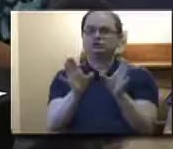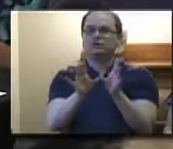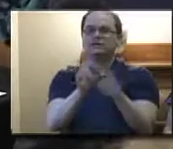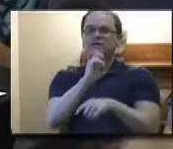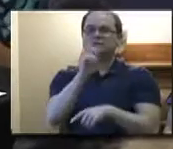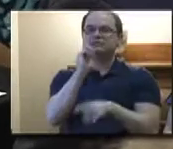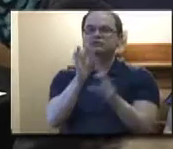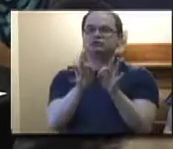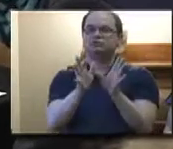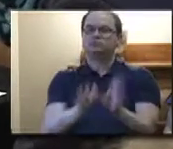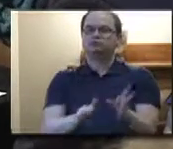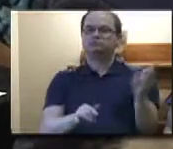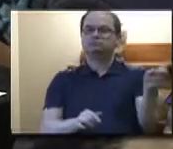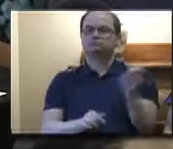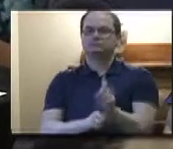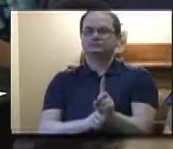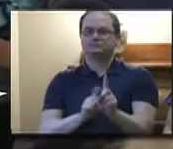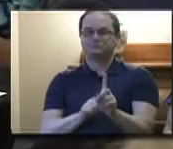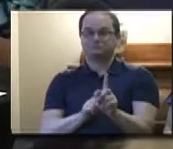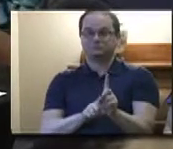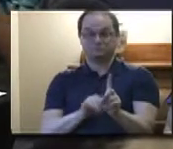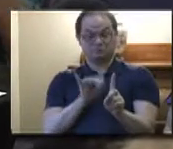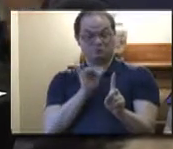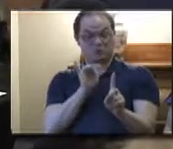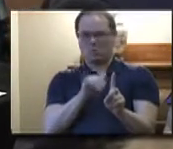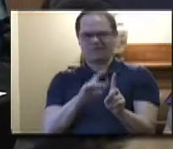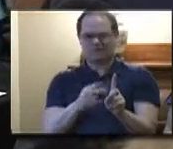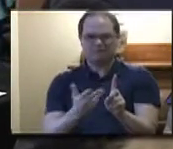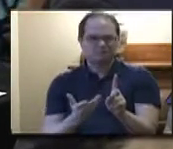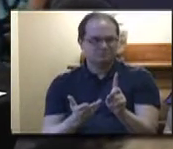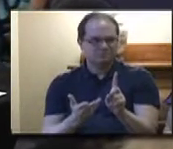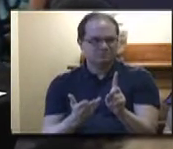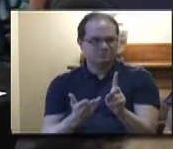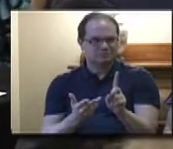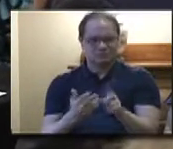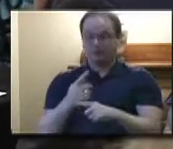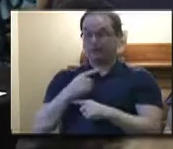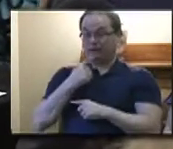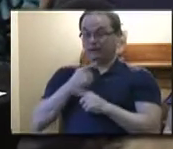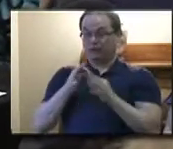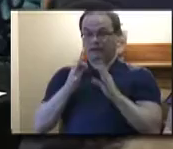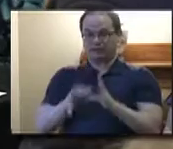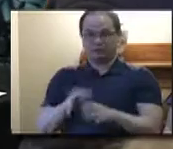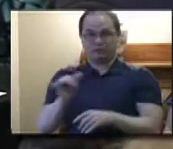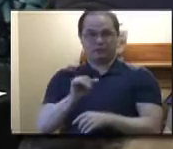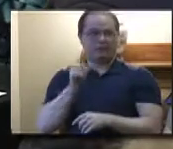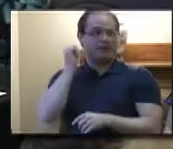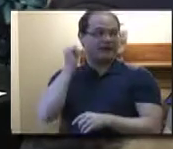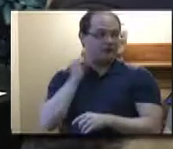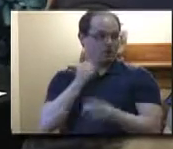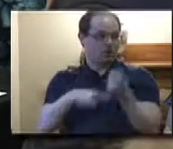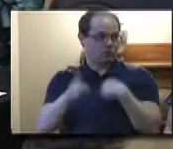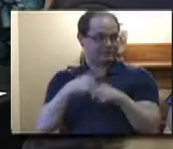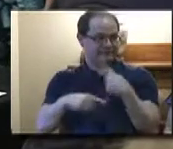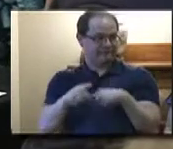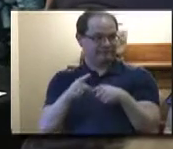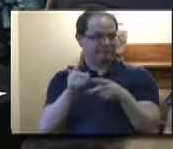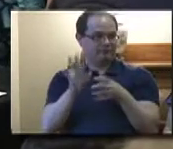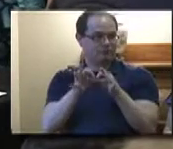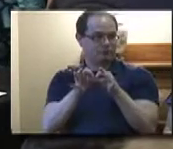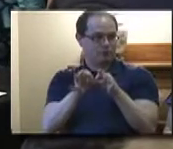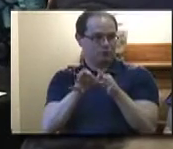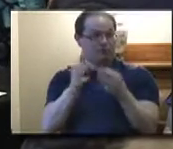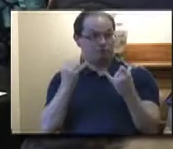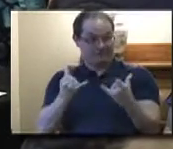Deaf Interpreter. What that means is that the hearing interpreter, like Aaron over there, who's translating